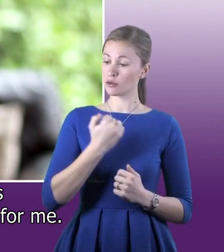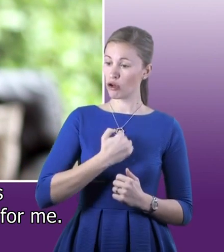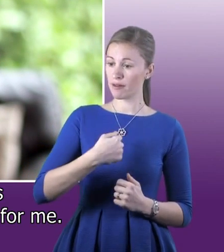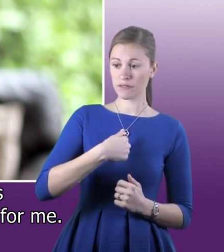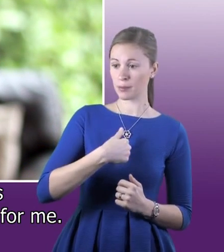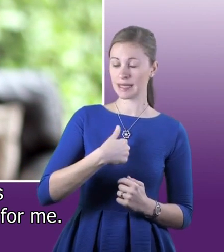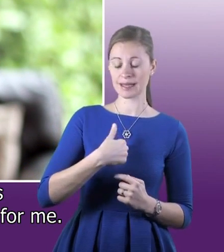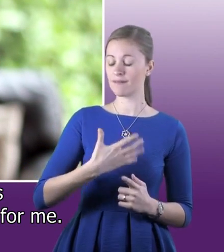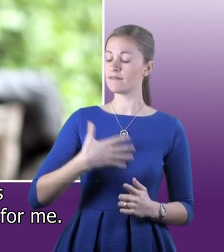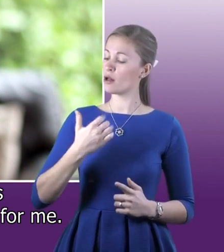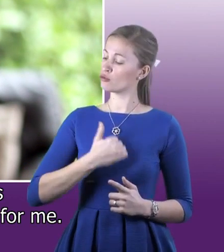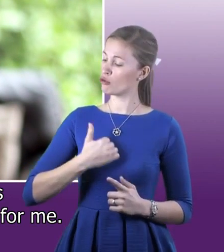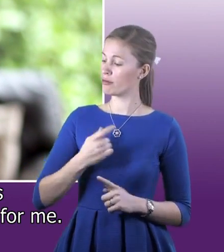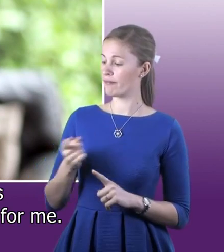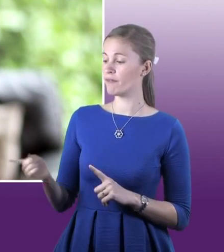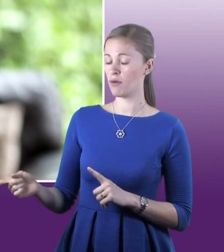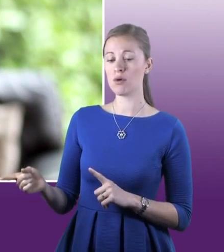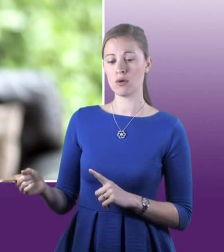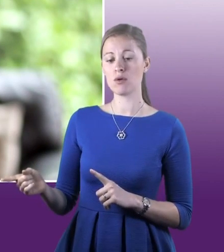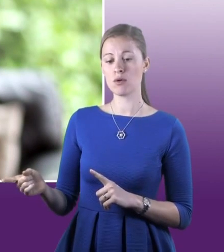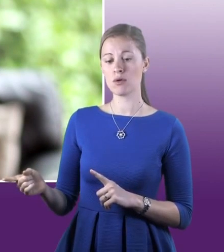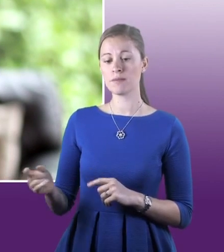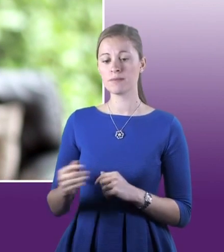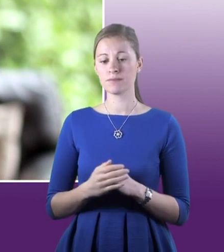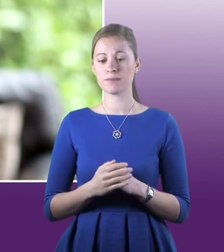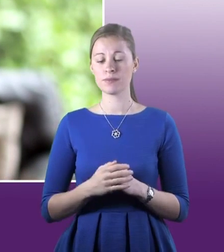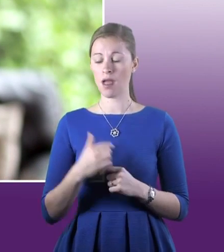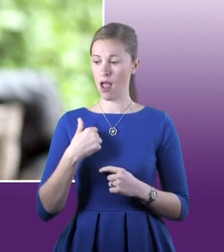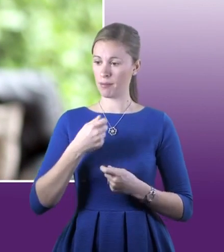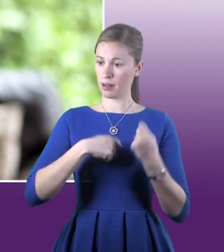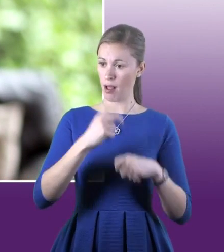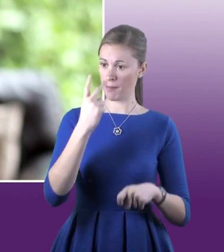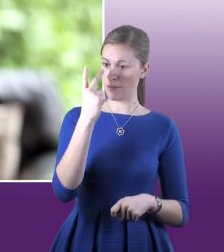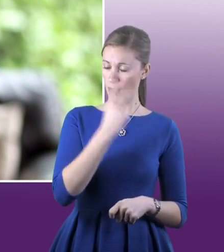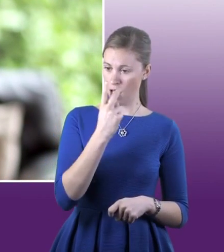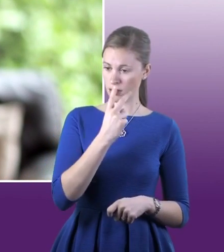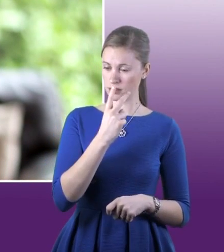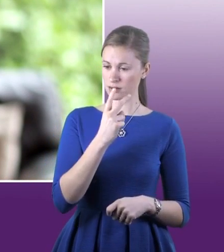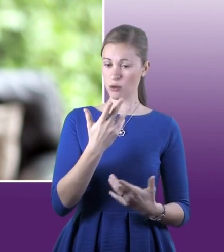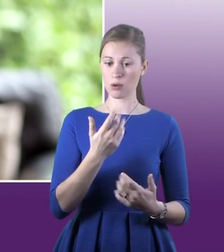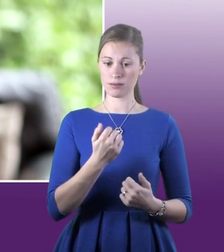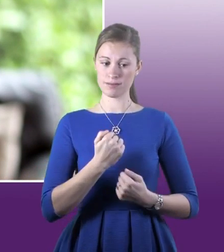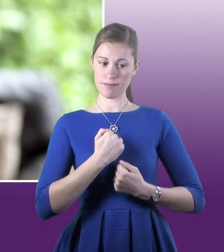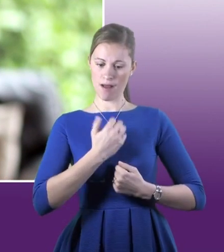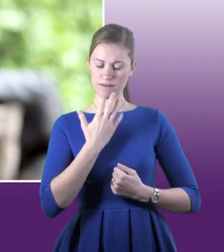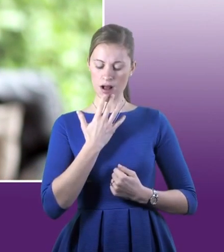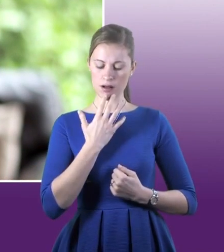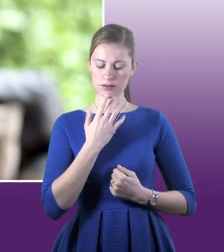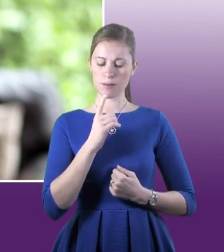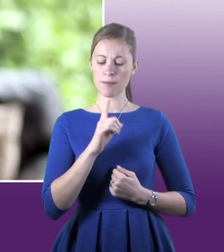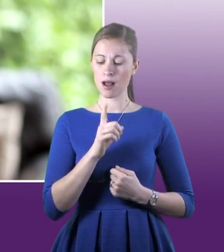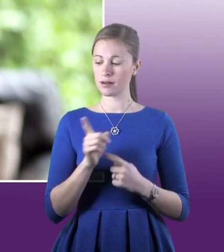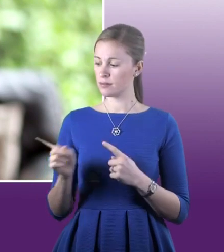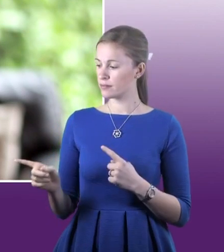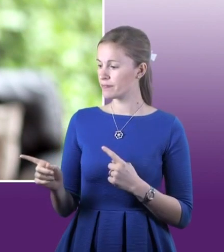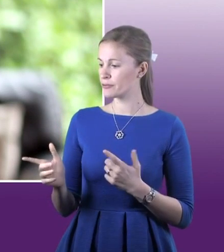her than I did for me. I'd gone blind, so it was my fault. But she,